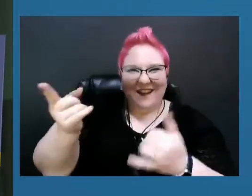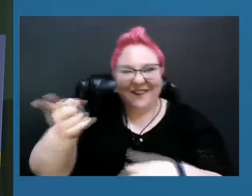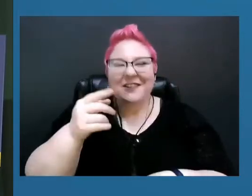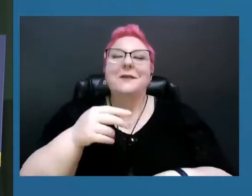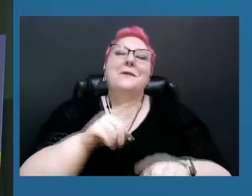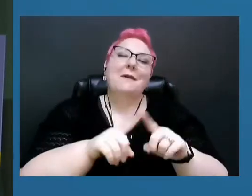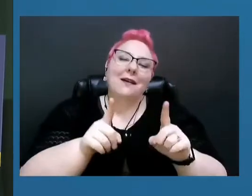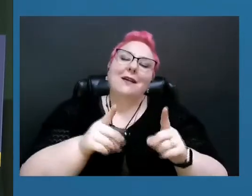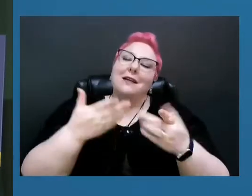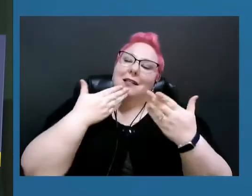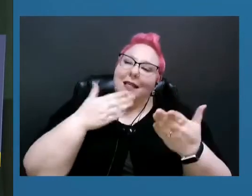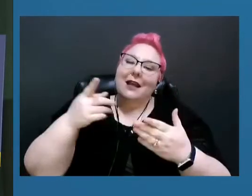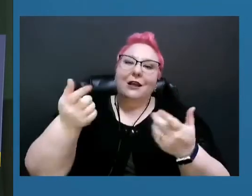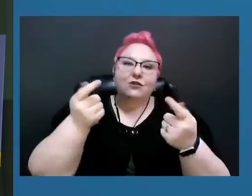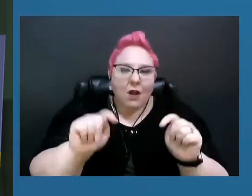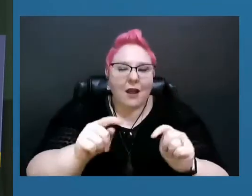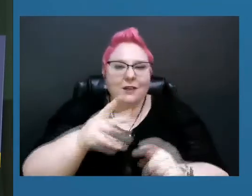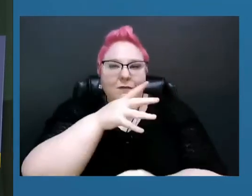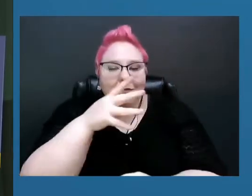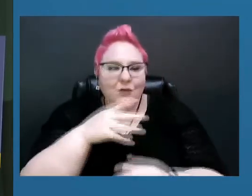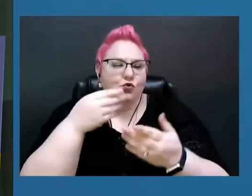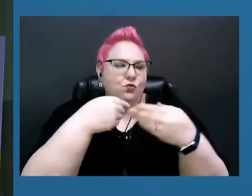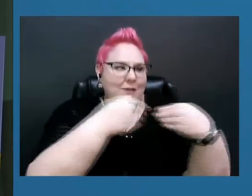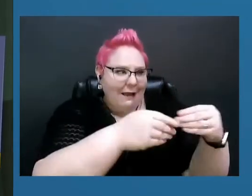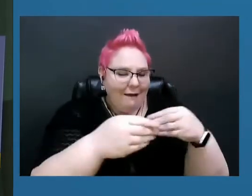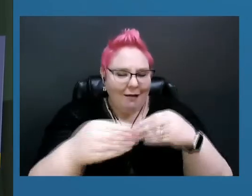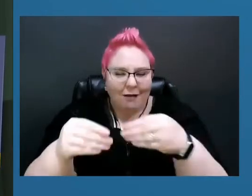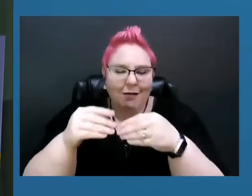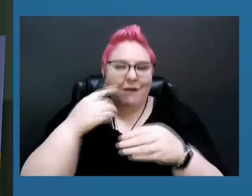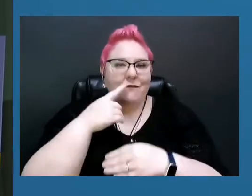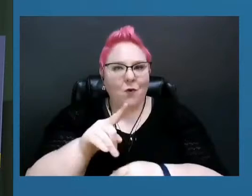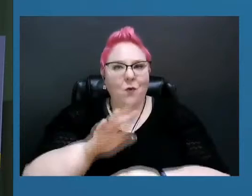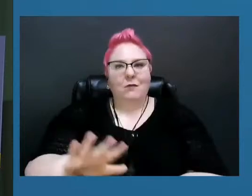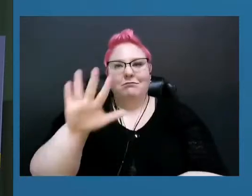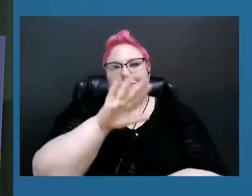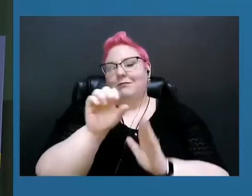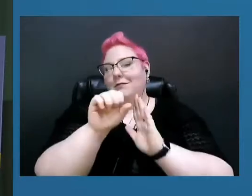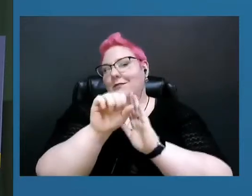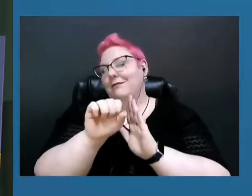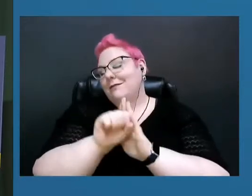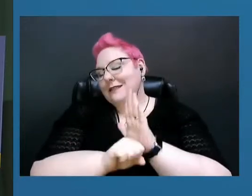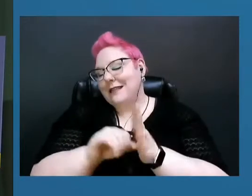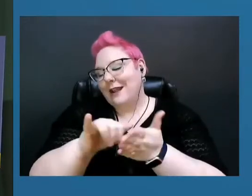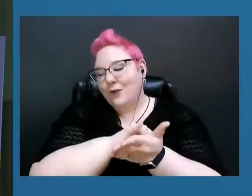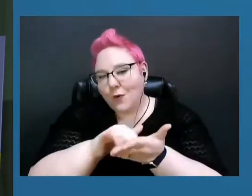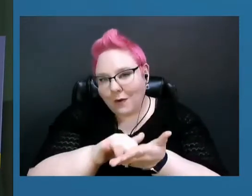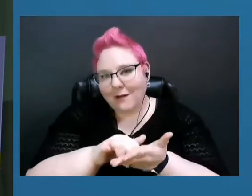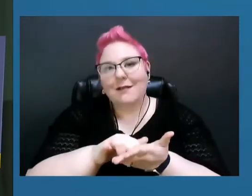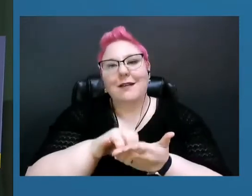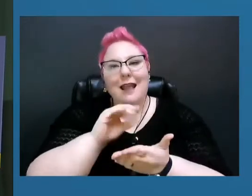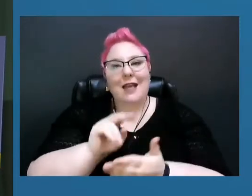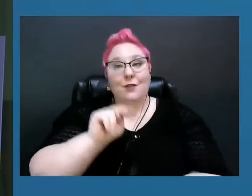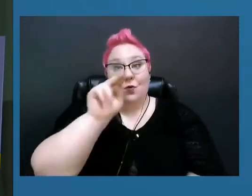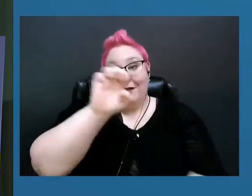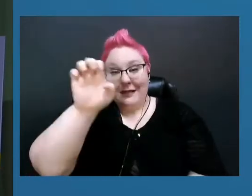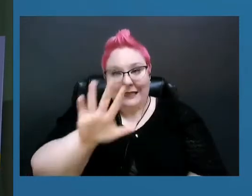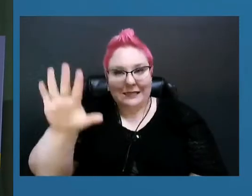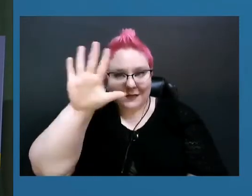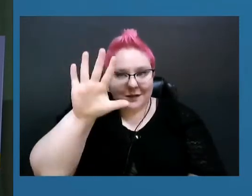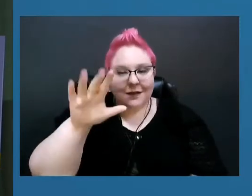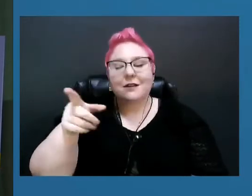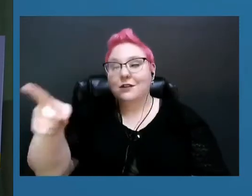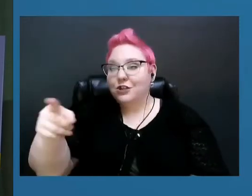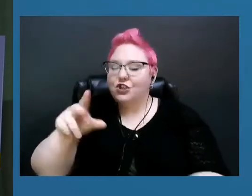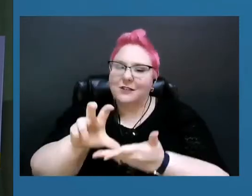to sell their goods to all the markets across New York State and the Northeast. She's invested in the rail trail.